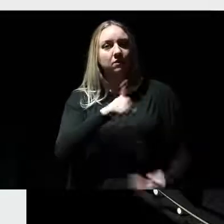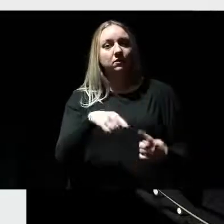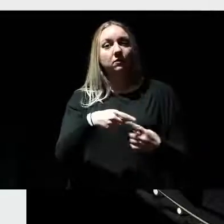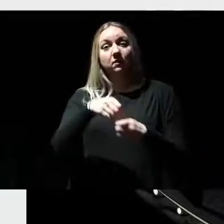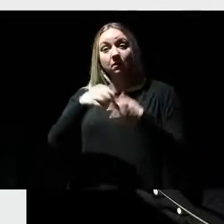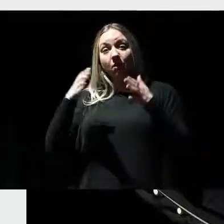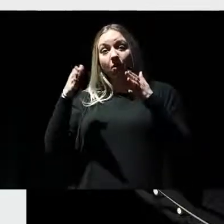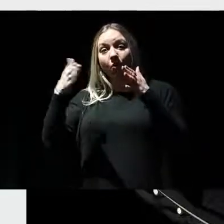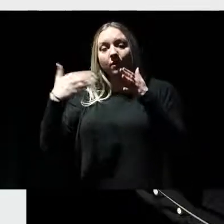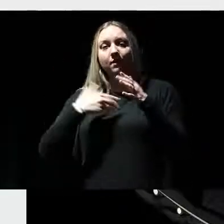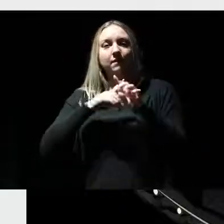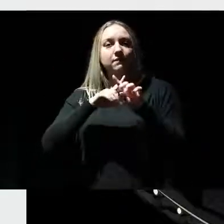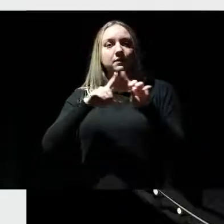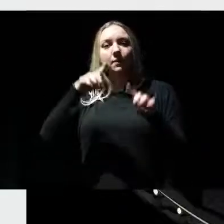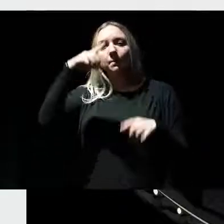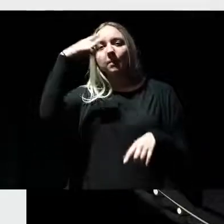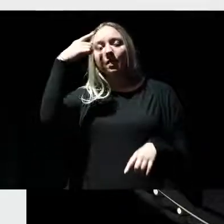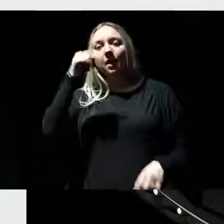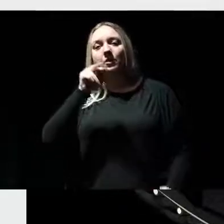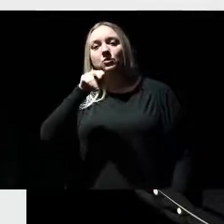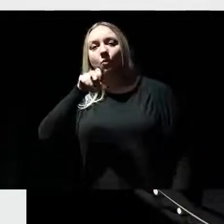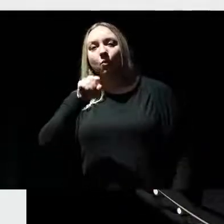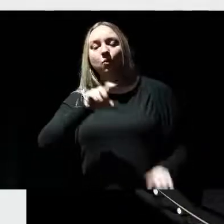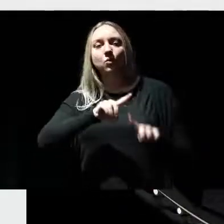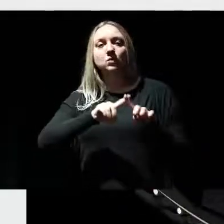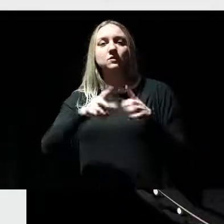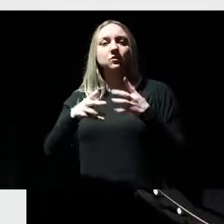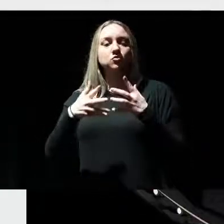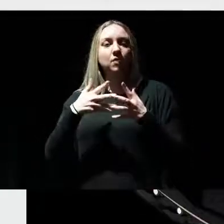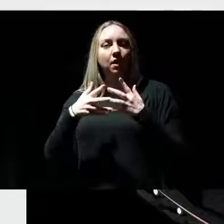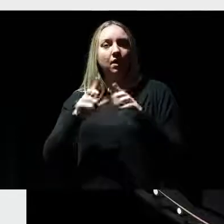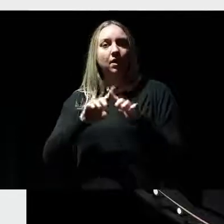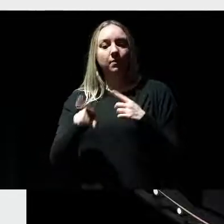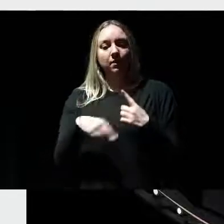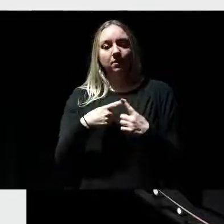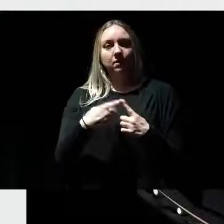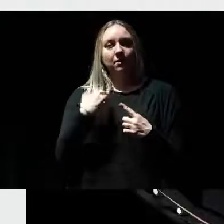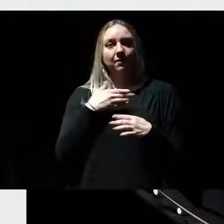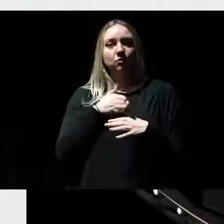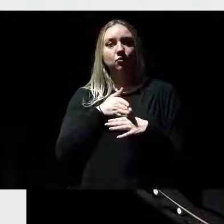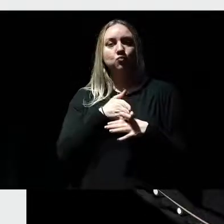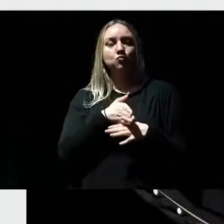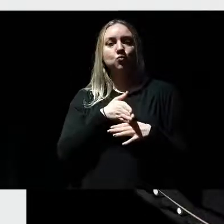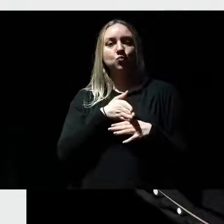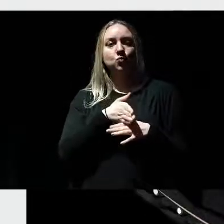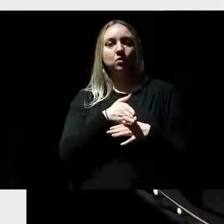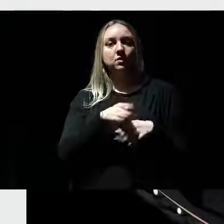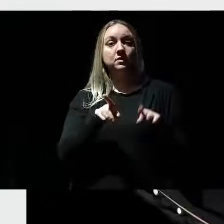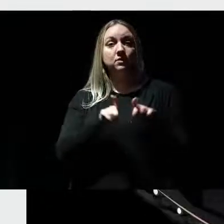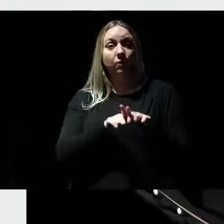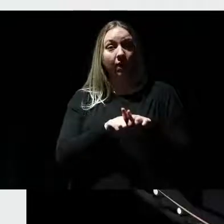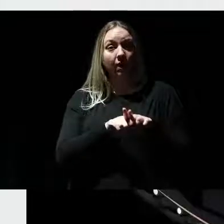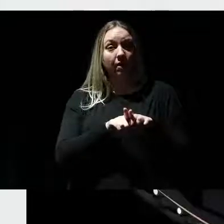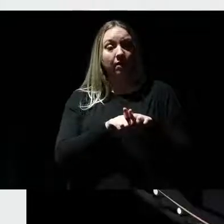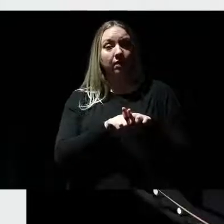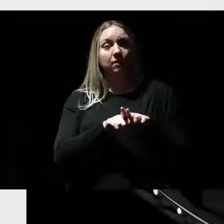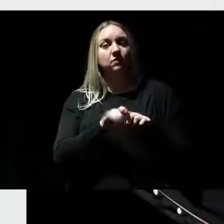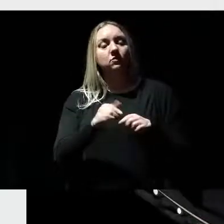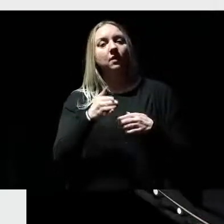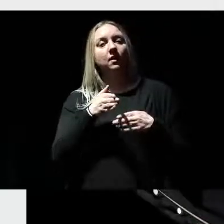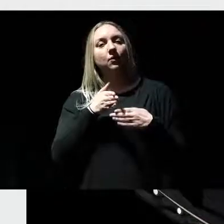and black, that then a wood treatment starts to